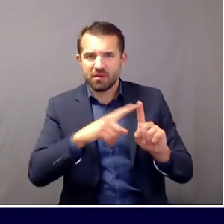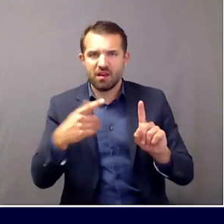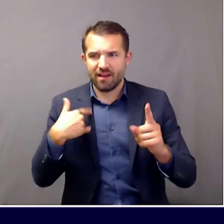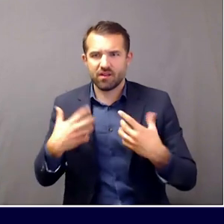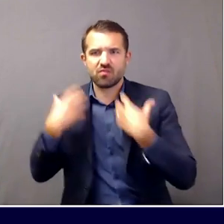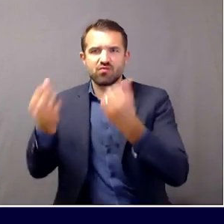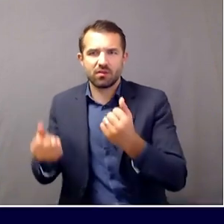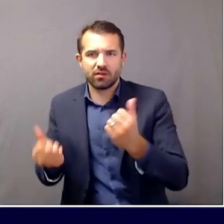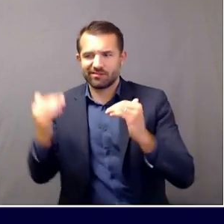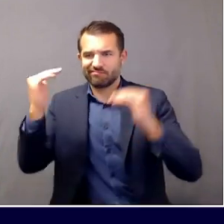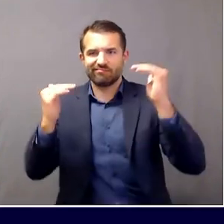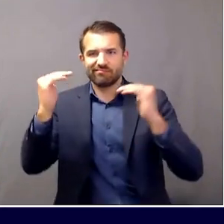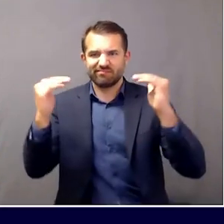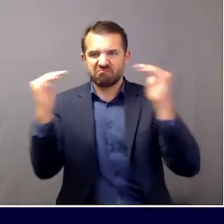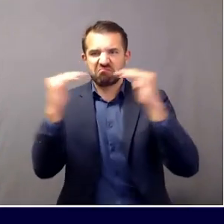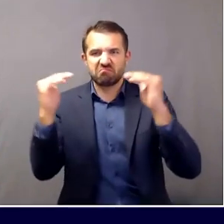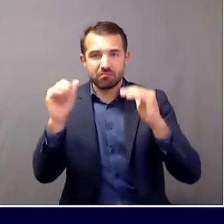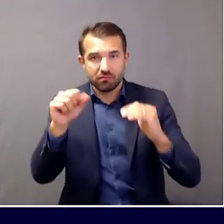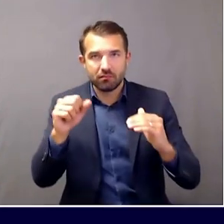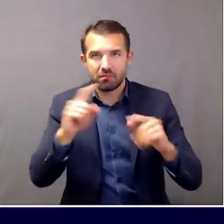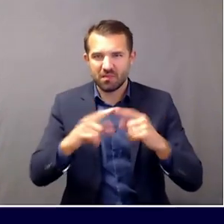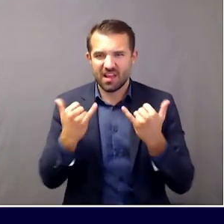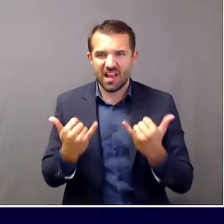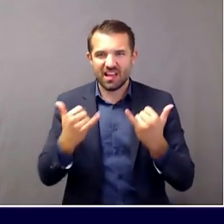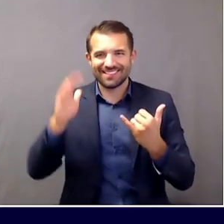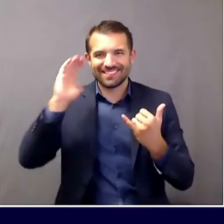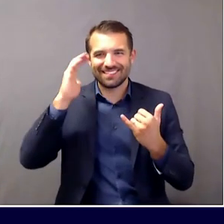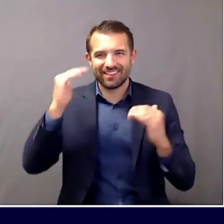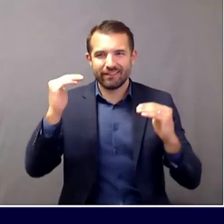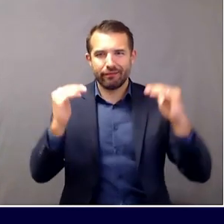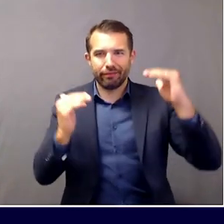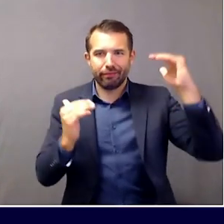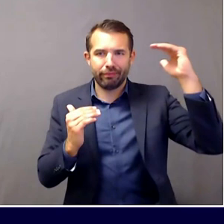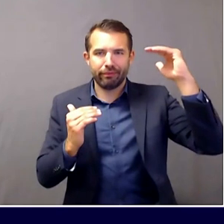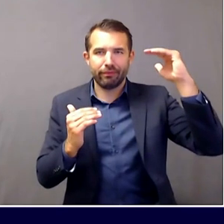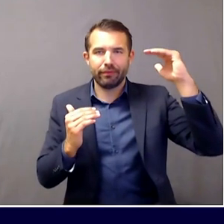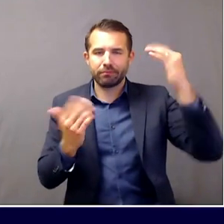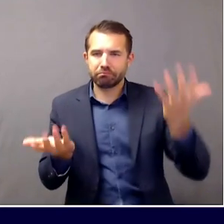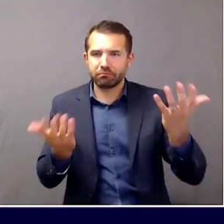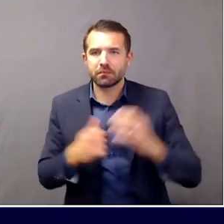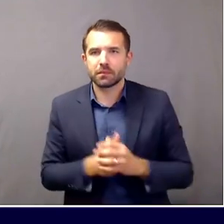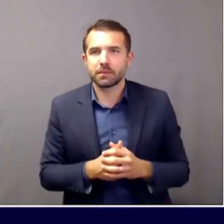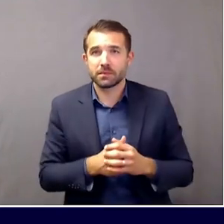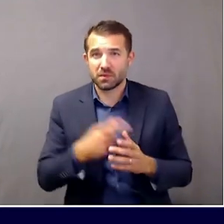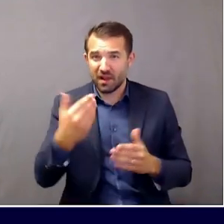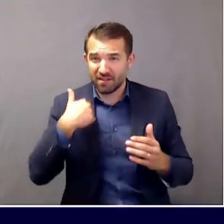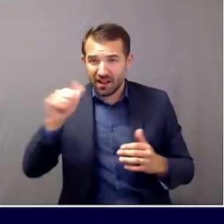day. Do you have an explanation for why it seems the active numbers are higher?